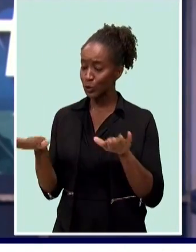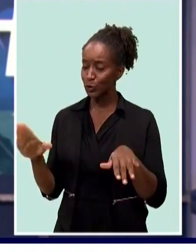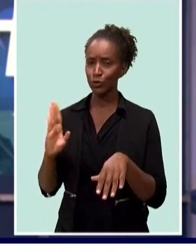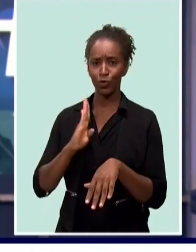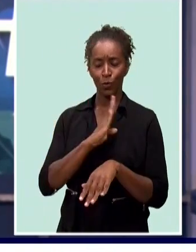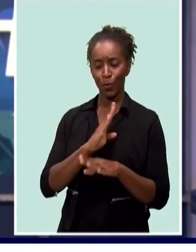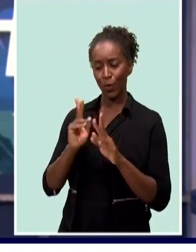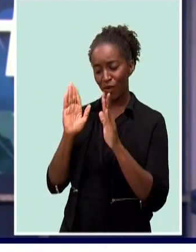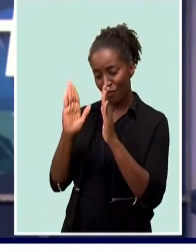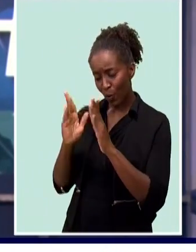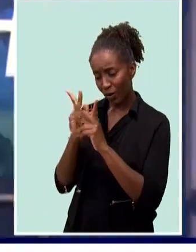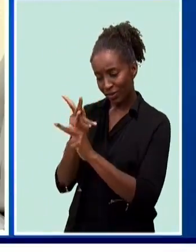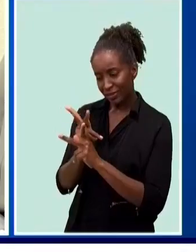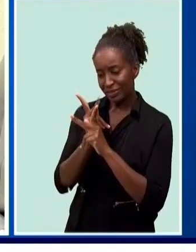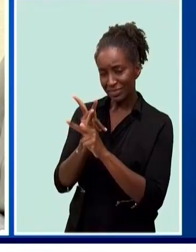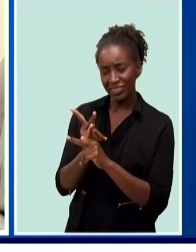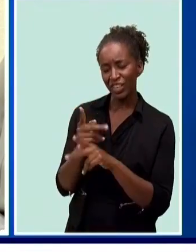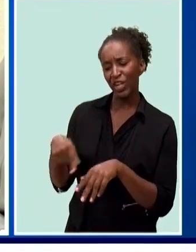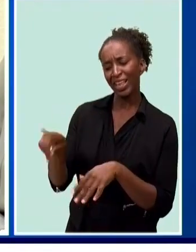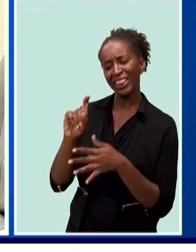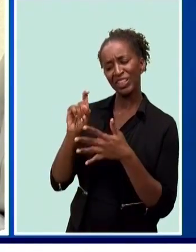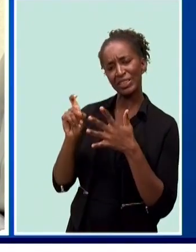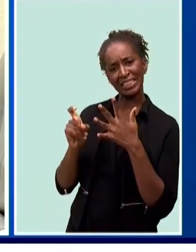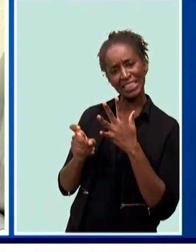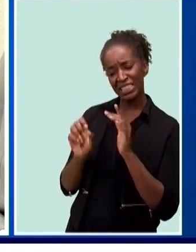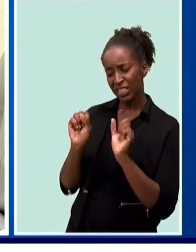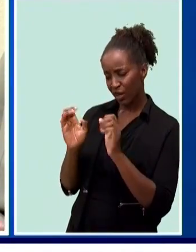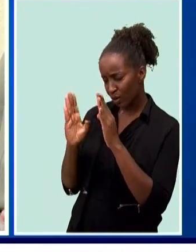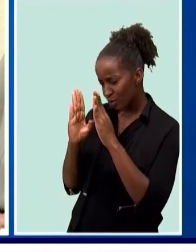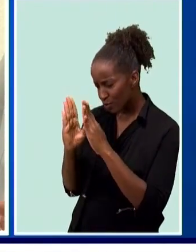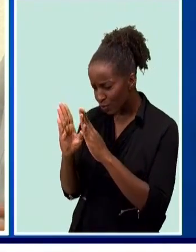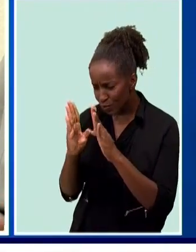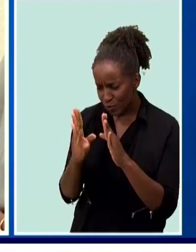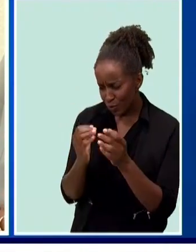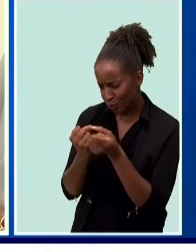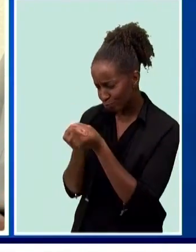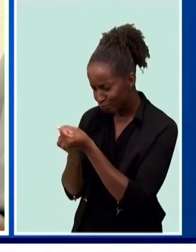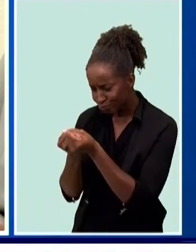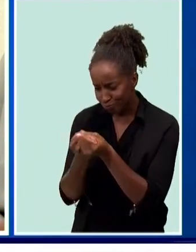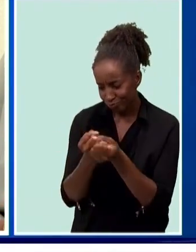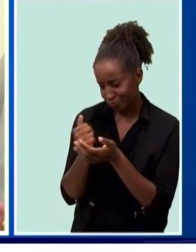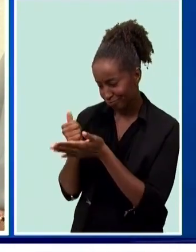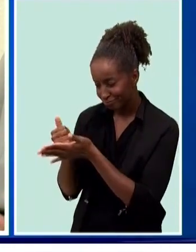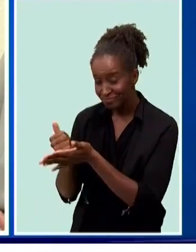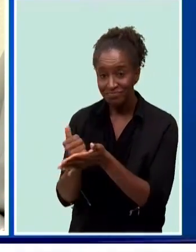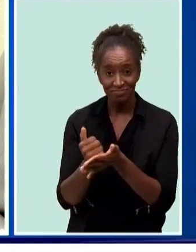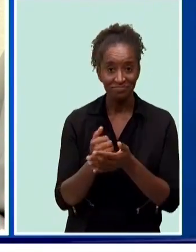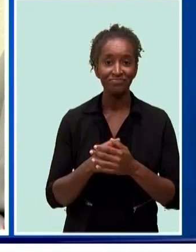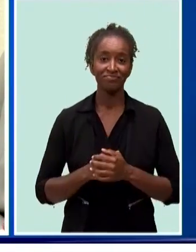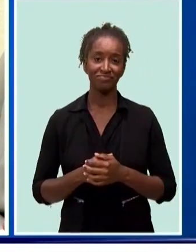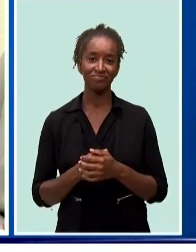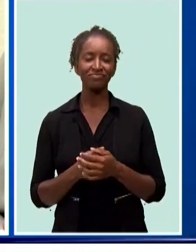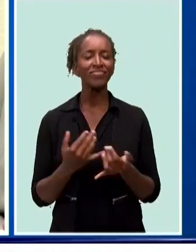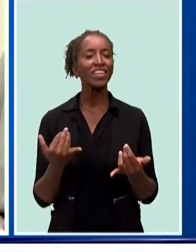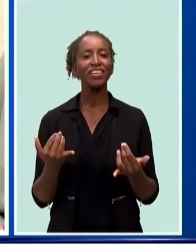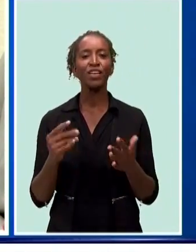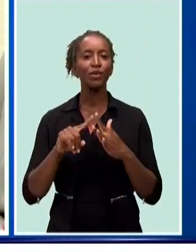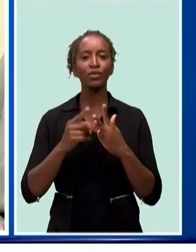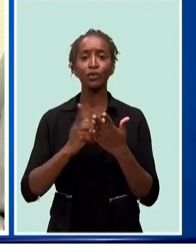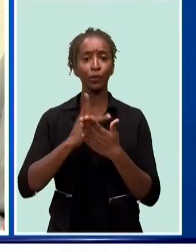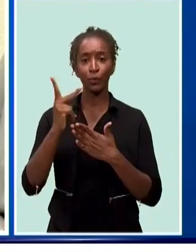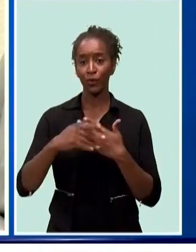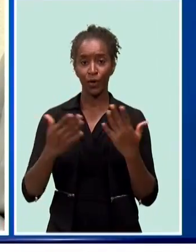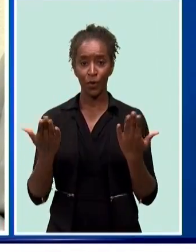care. We've launched what we've called a 1+1 program, which